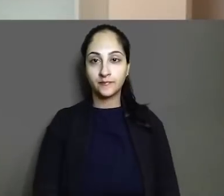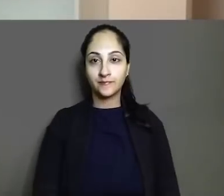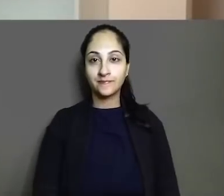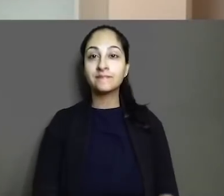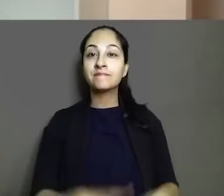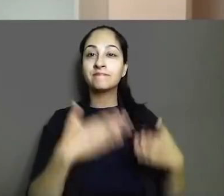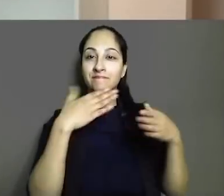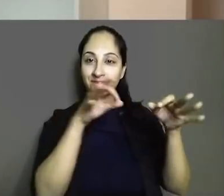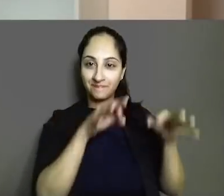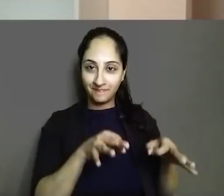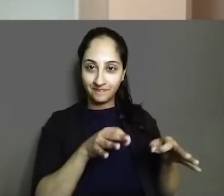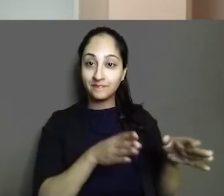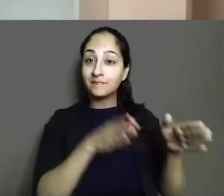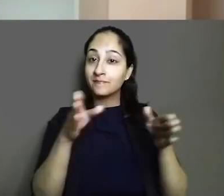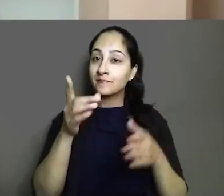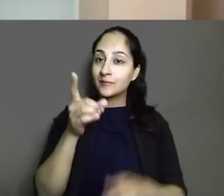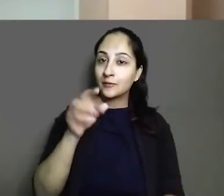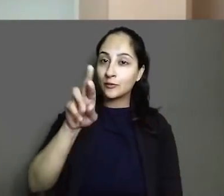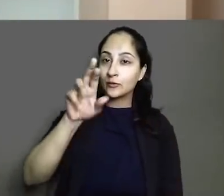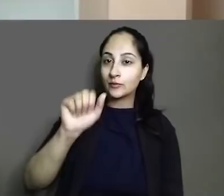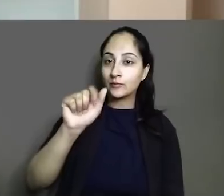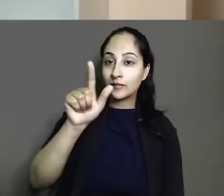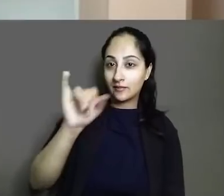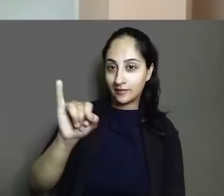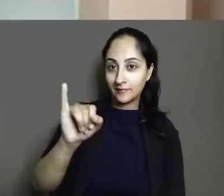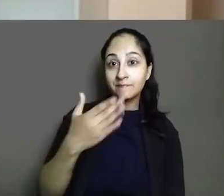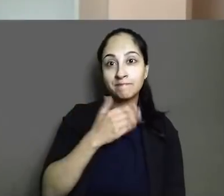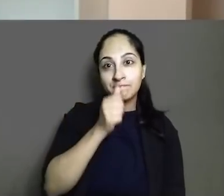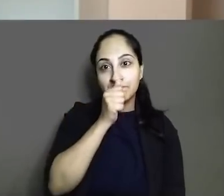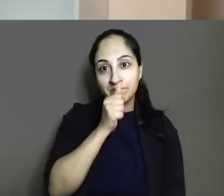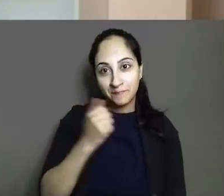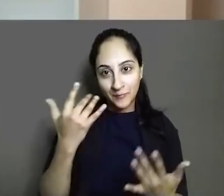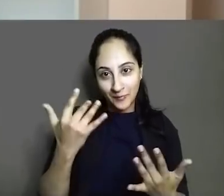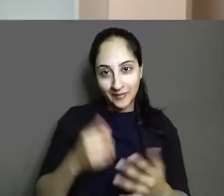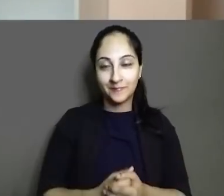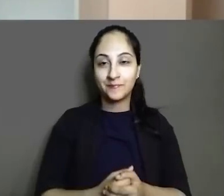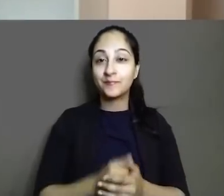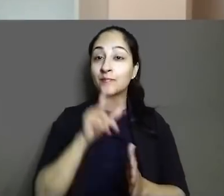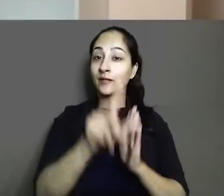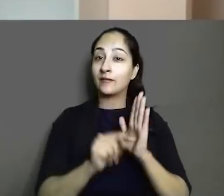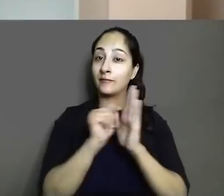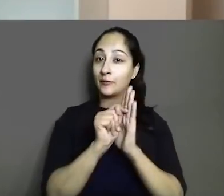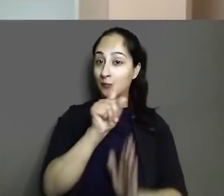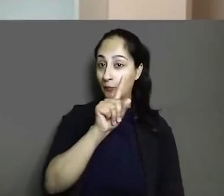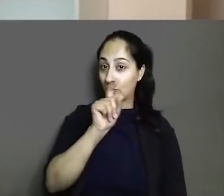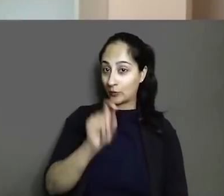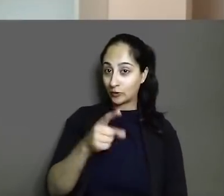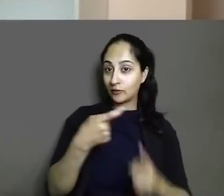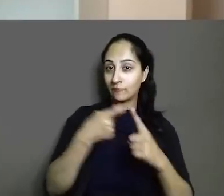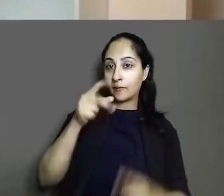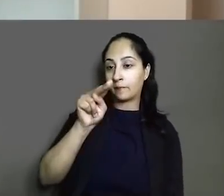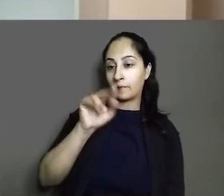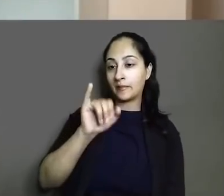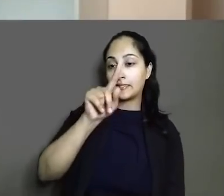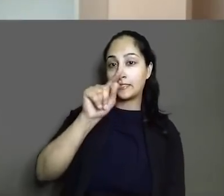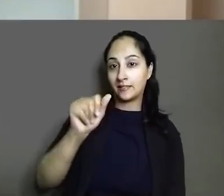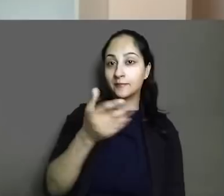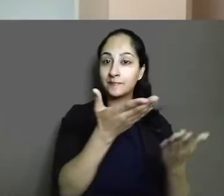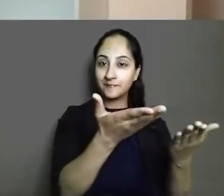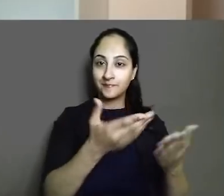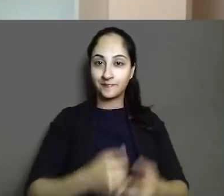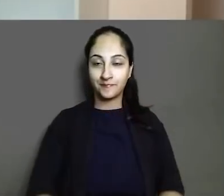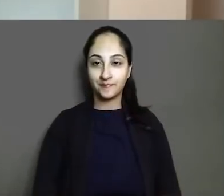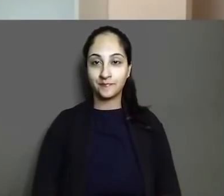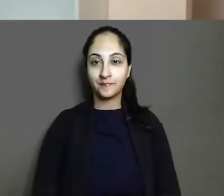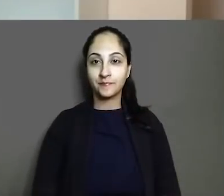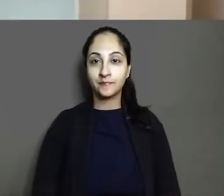question about population of young and healthy individual. If they can bear the complications of the virus,